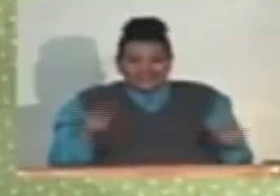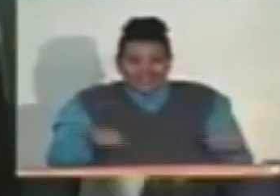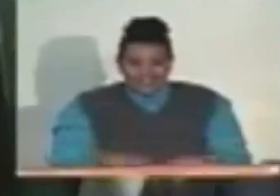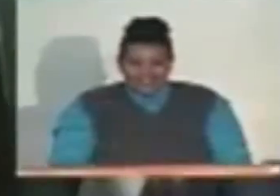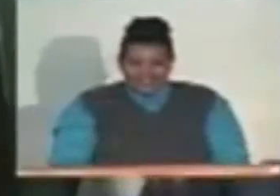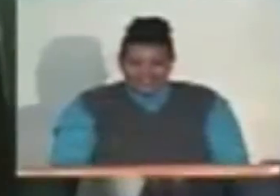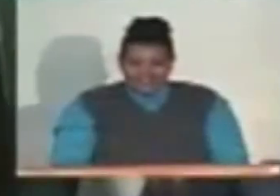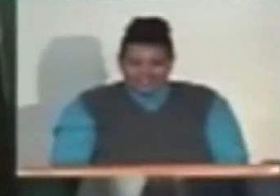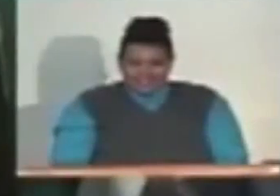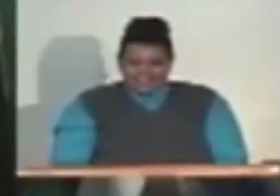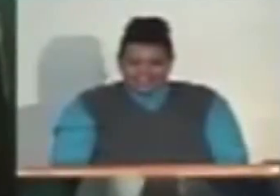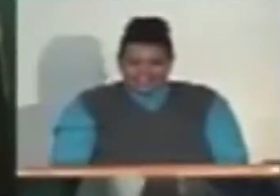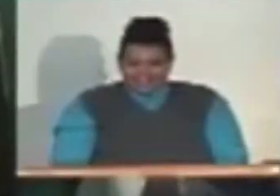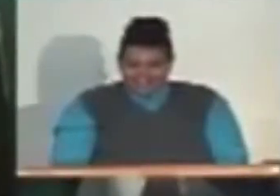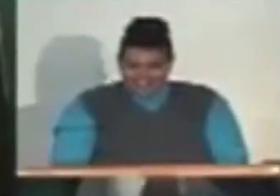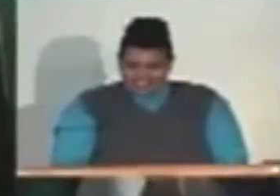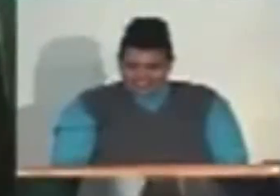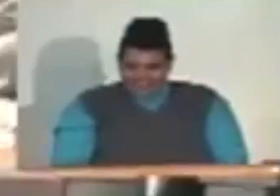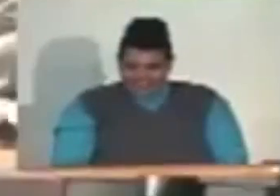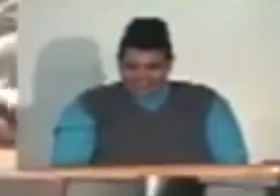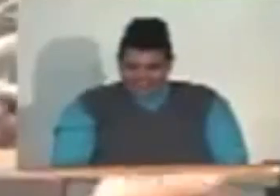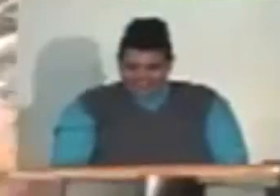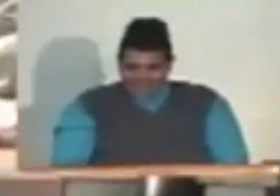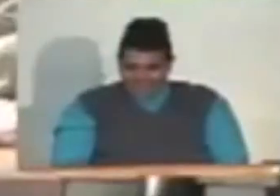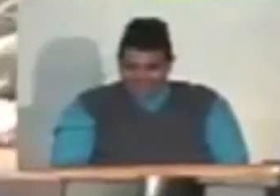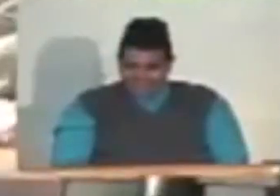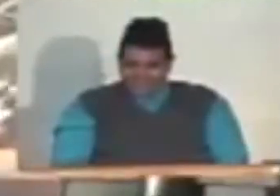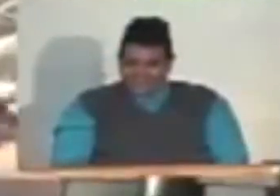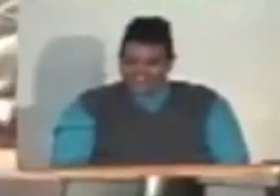Today for me, tomorrow for you.